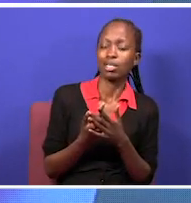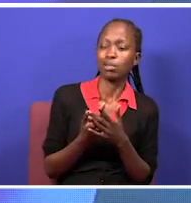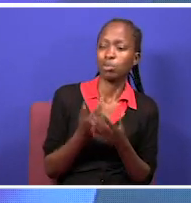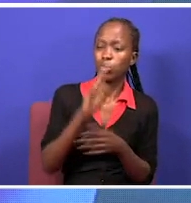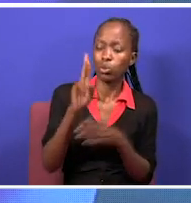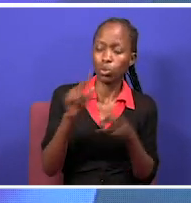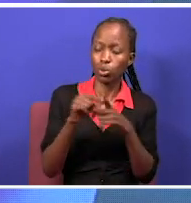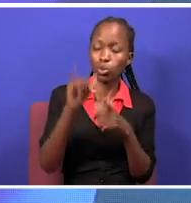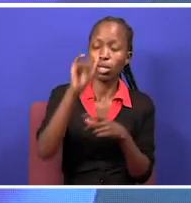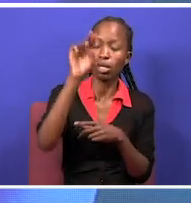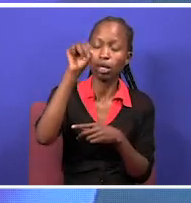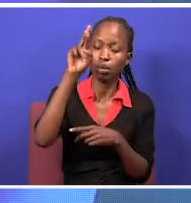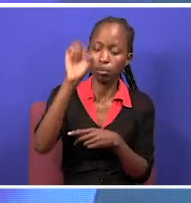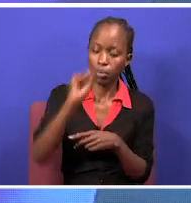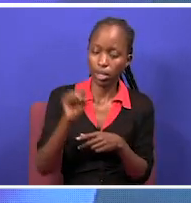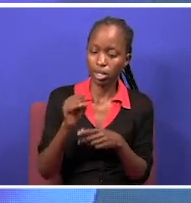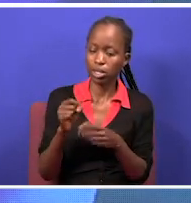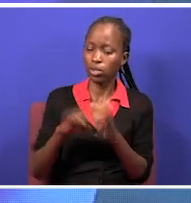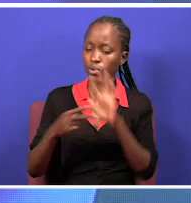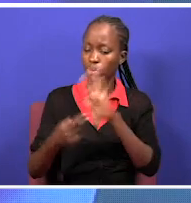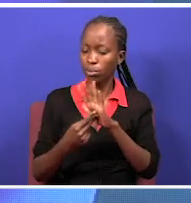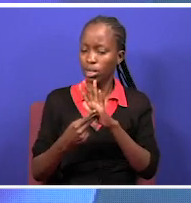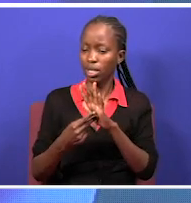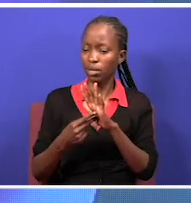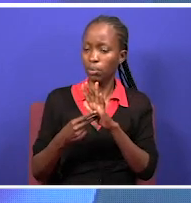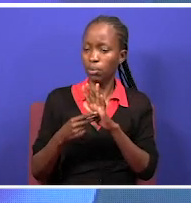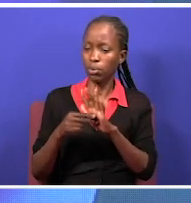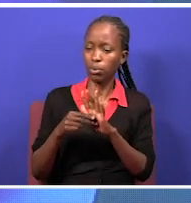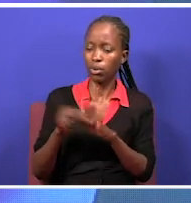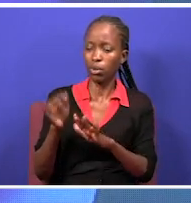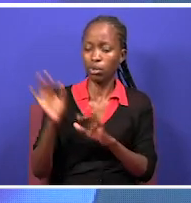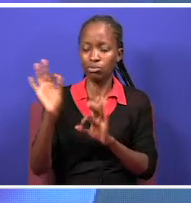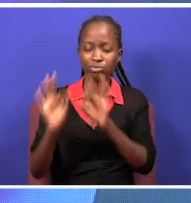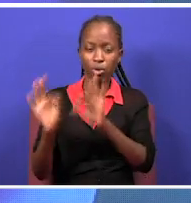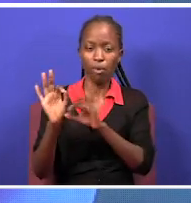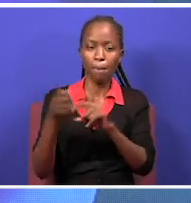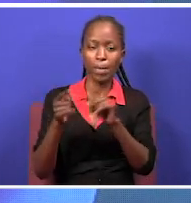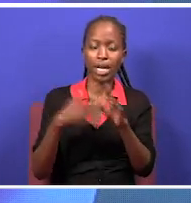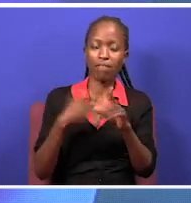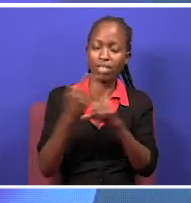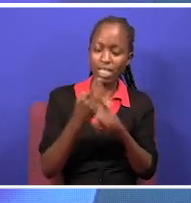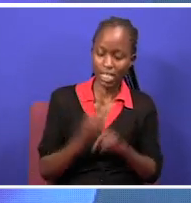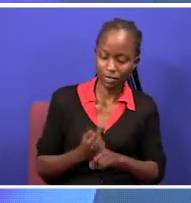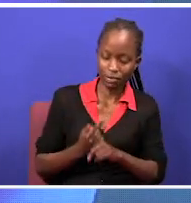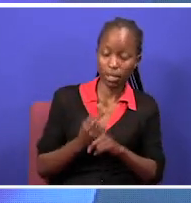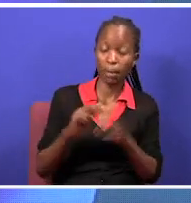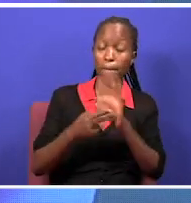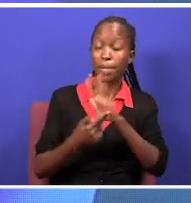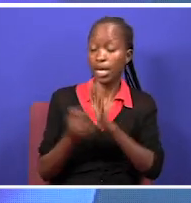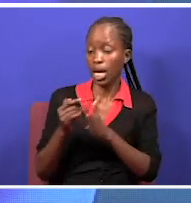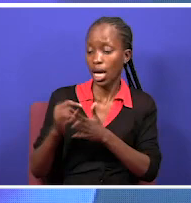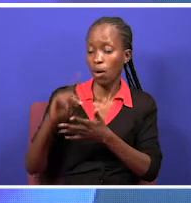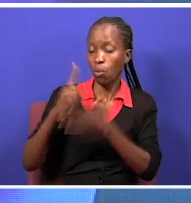all that. But it has another meaning, which is make them understand, help them